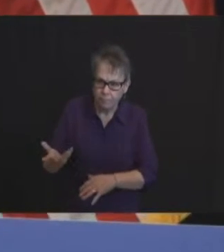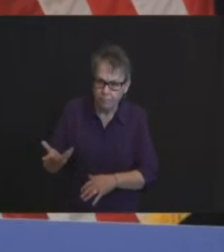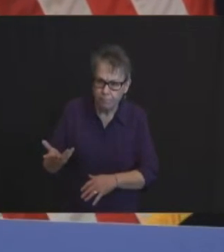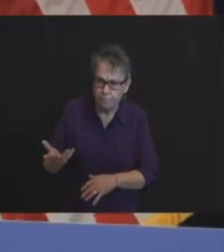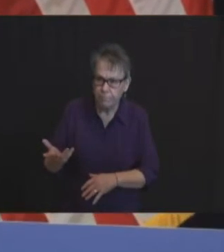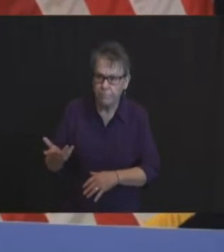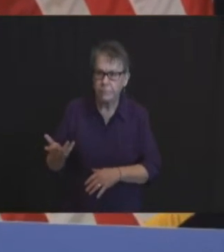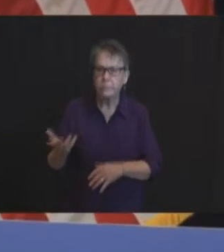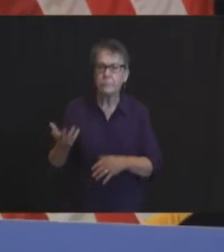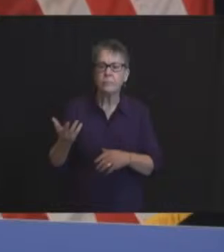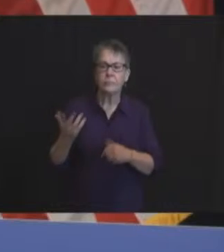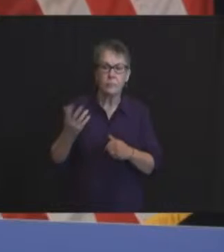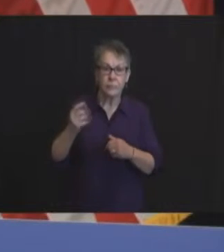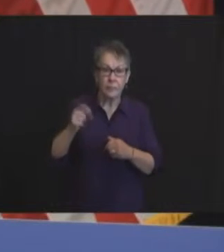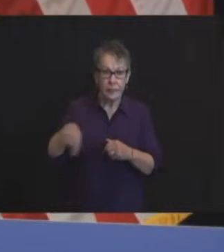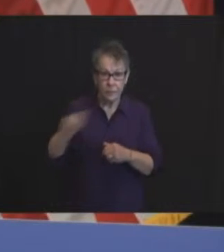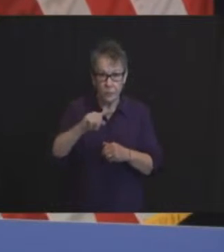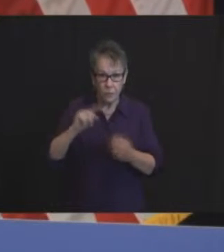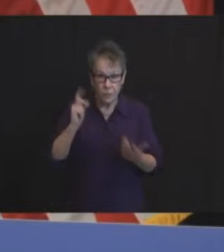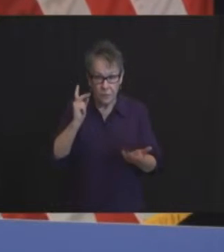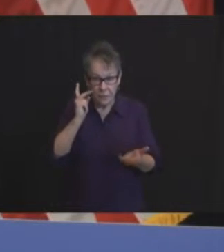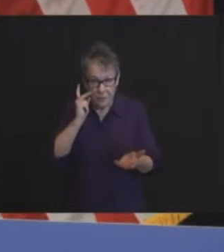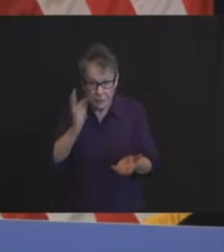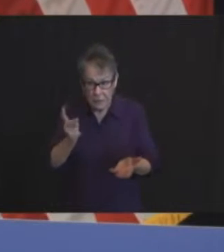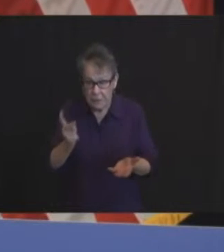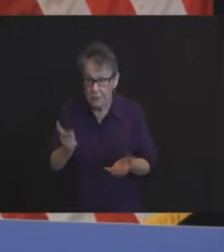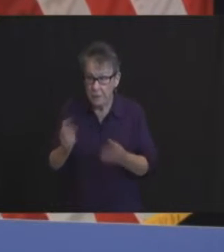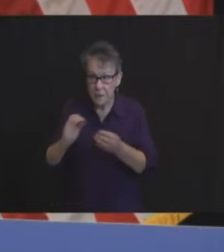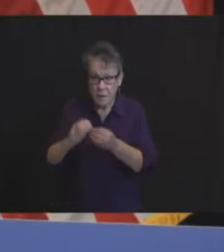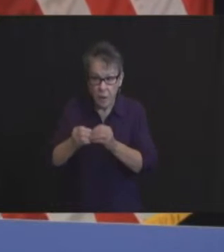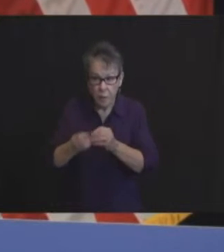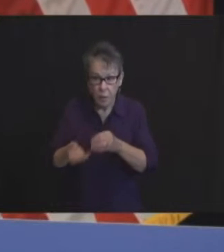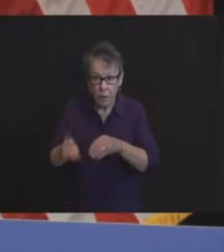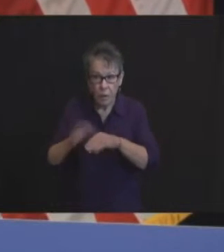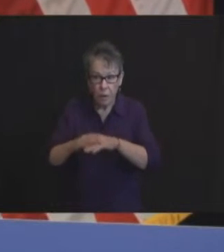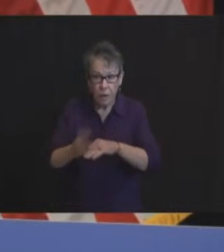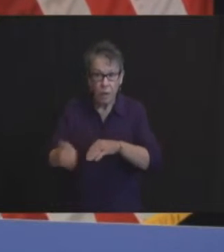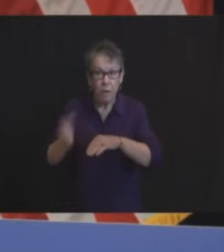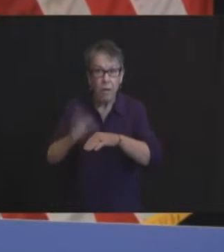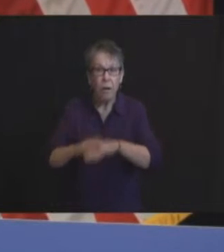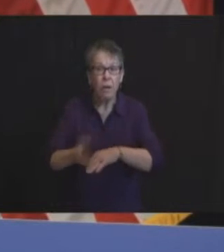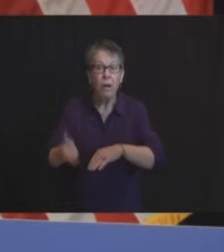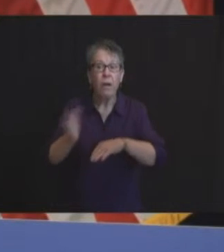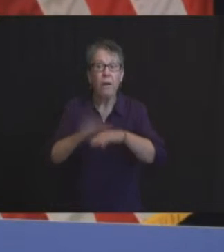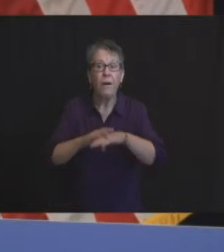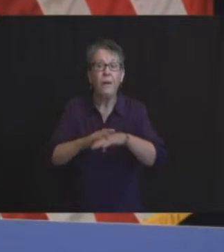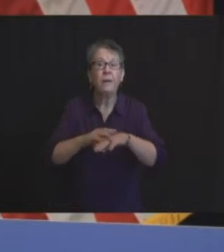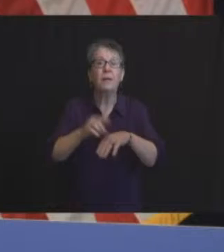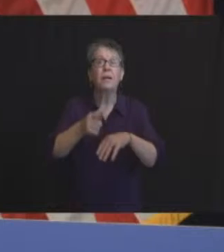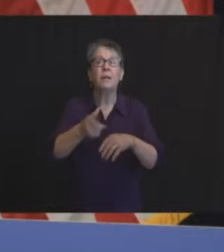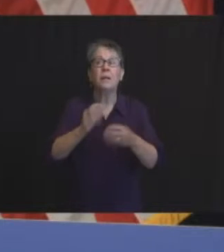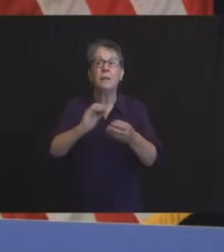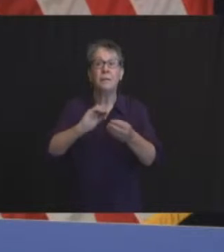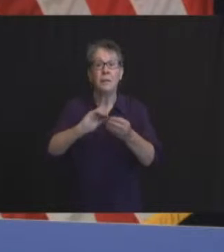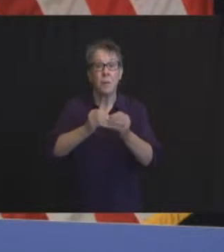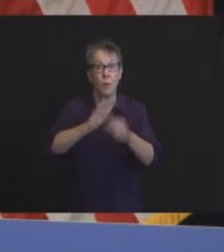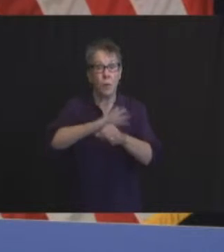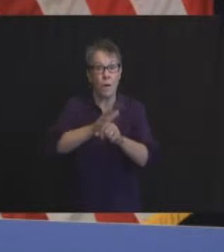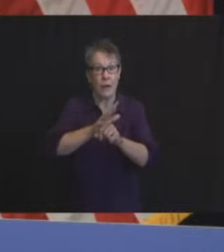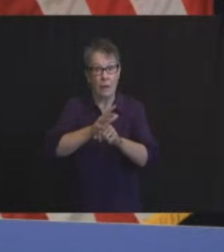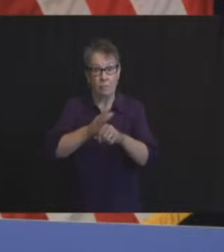might be more deaths that follow in subsequent weeks. But that said, given that the trend in